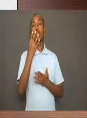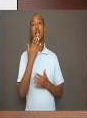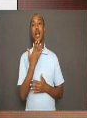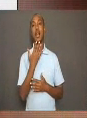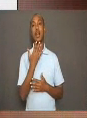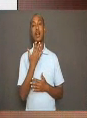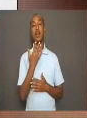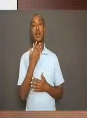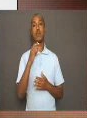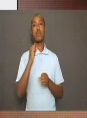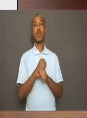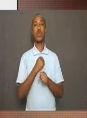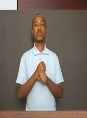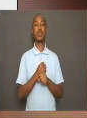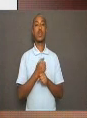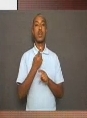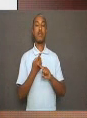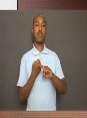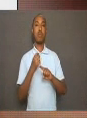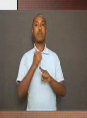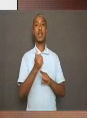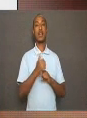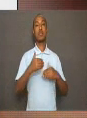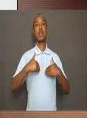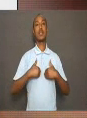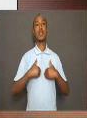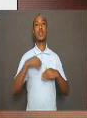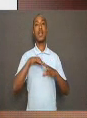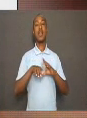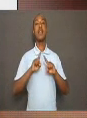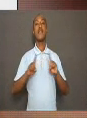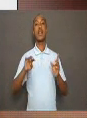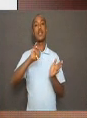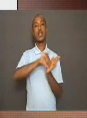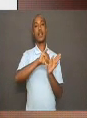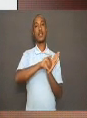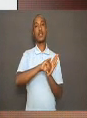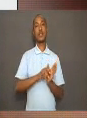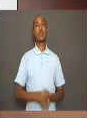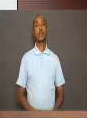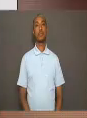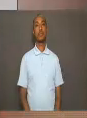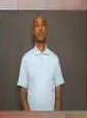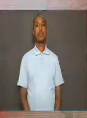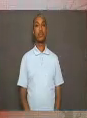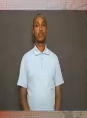be produced from the metals present in different salts.